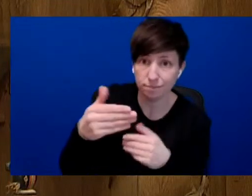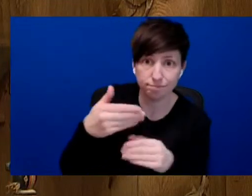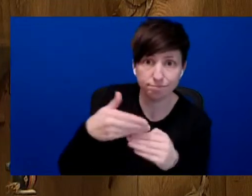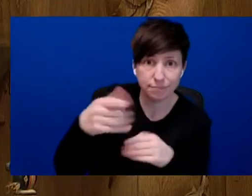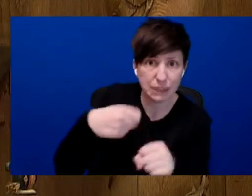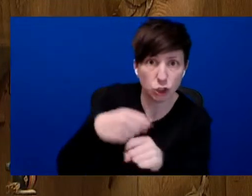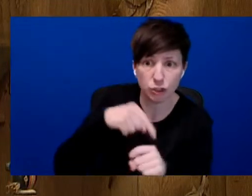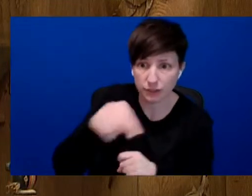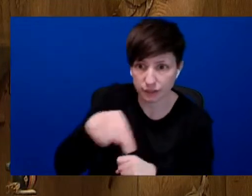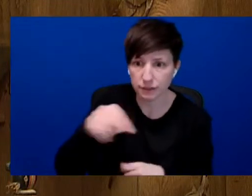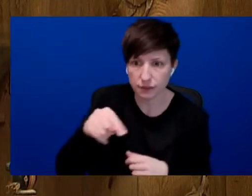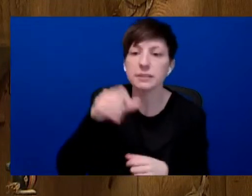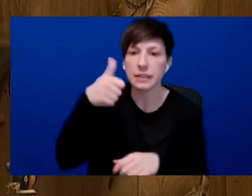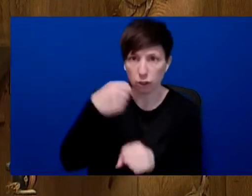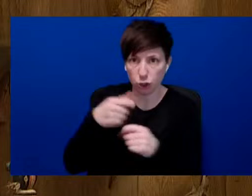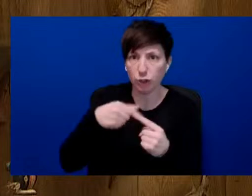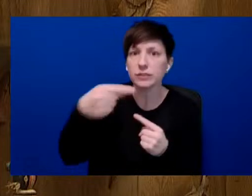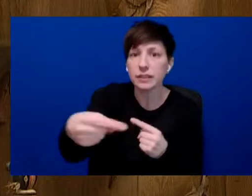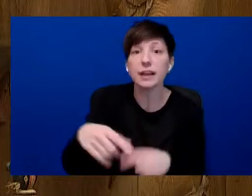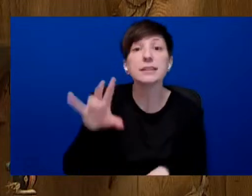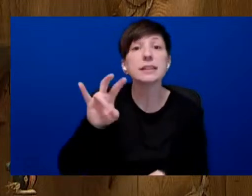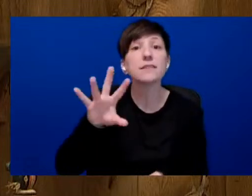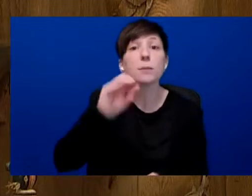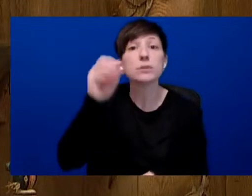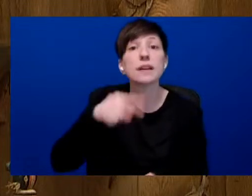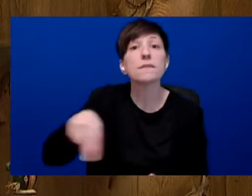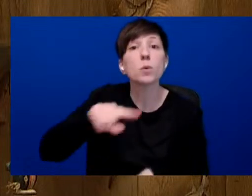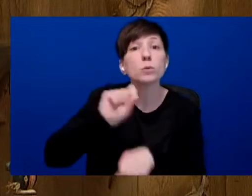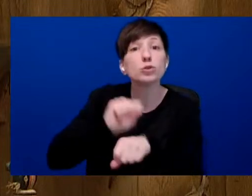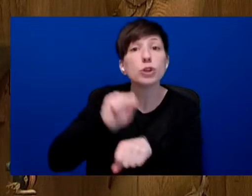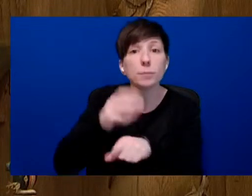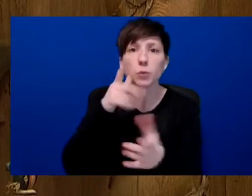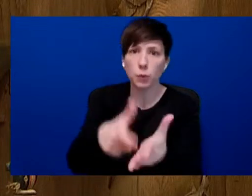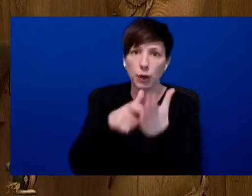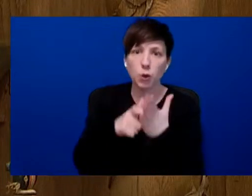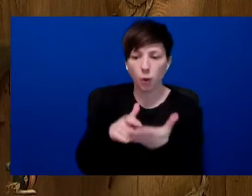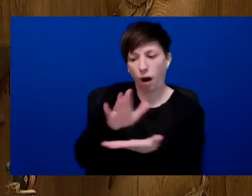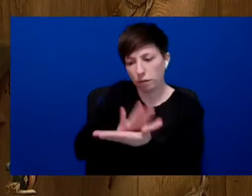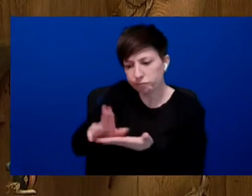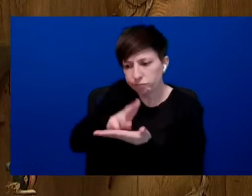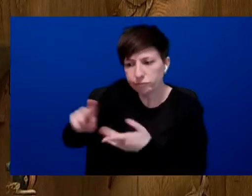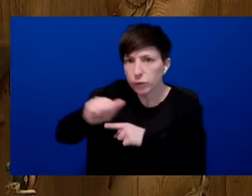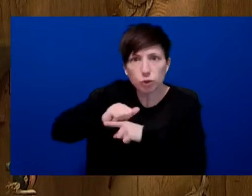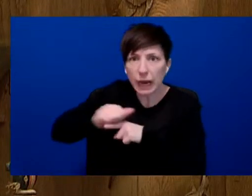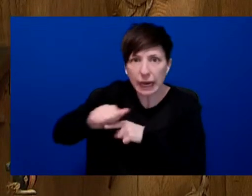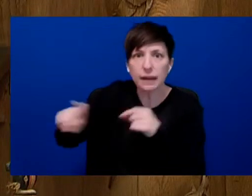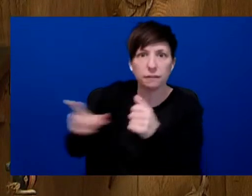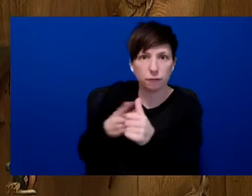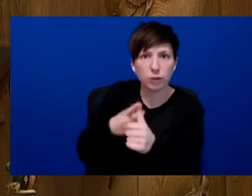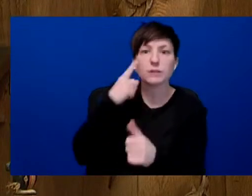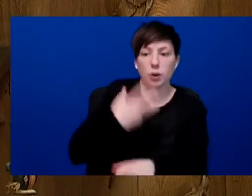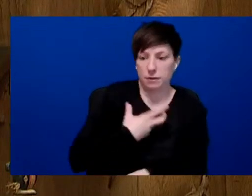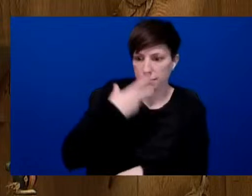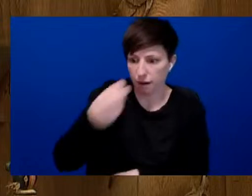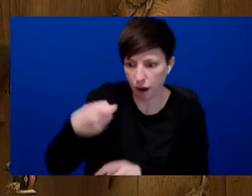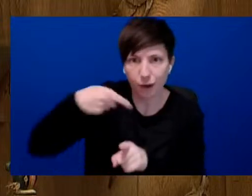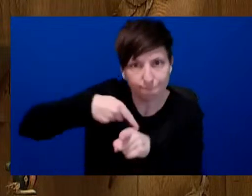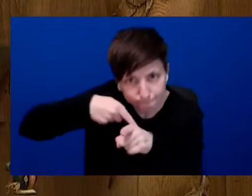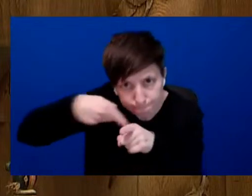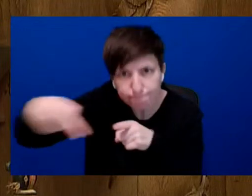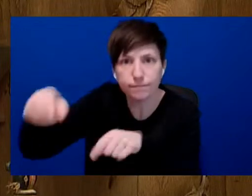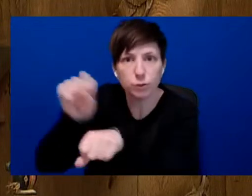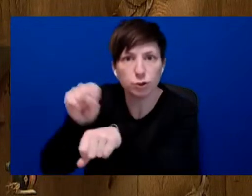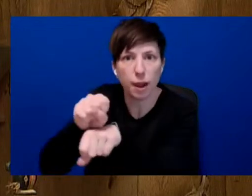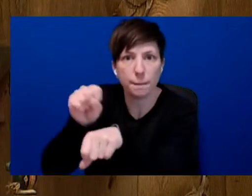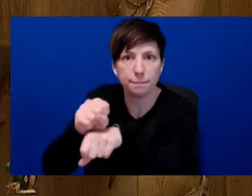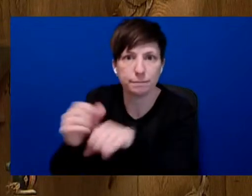75% of these jobs will require workers to have some kind of post-secondary education and training. That's why your government launched the